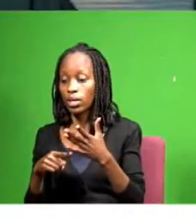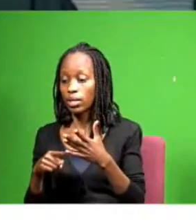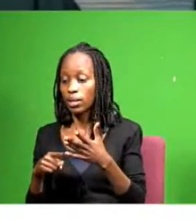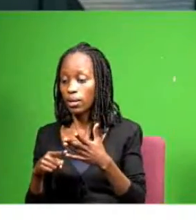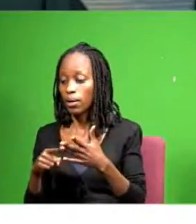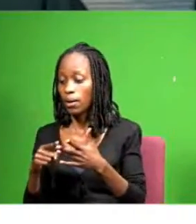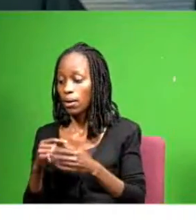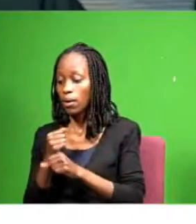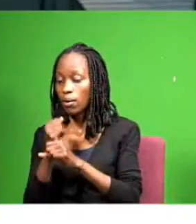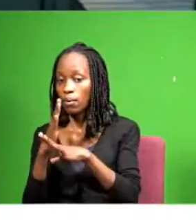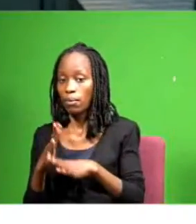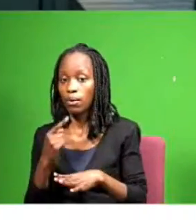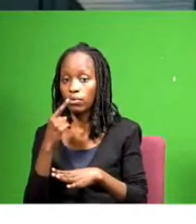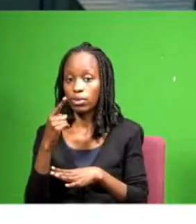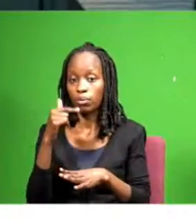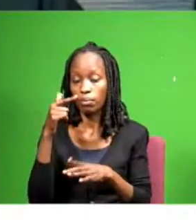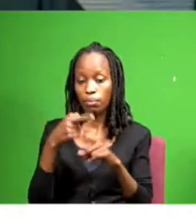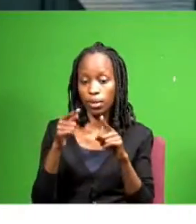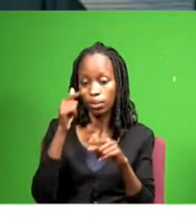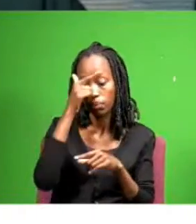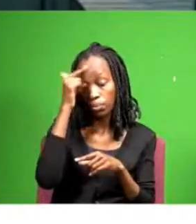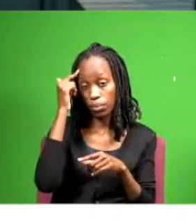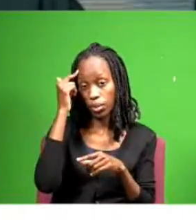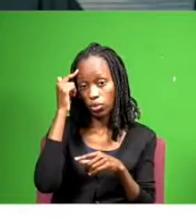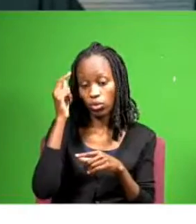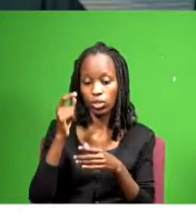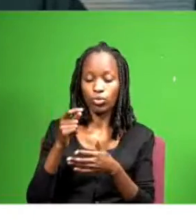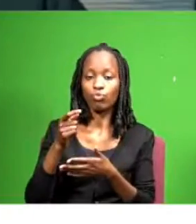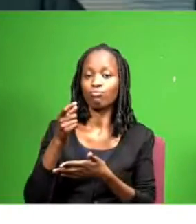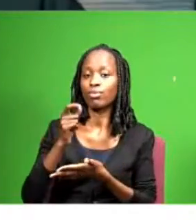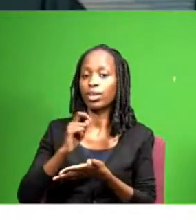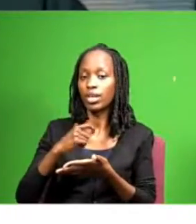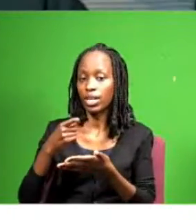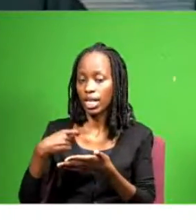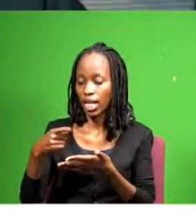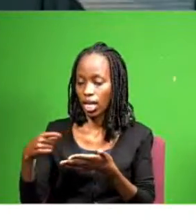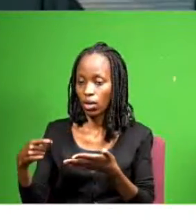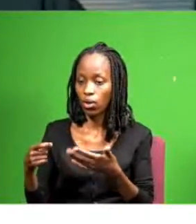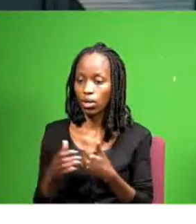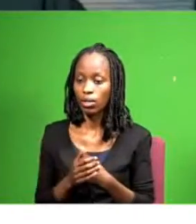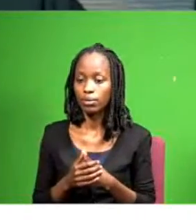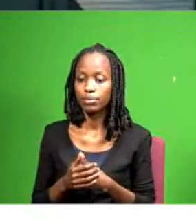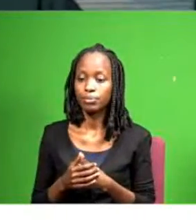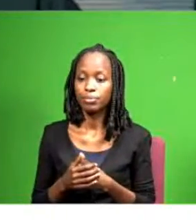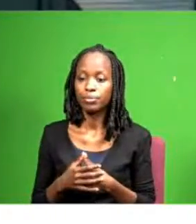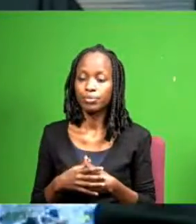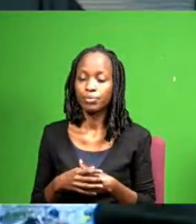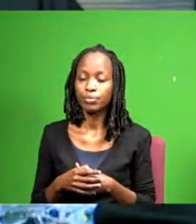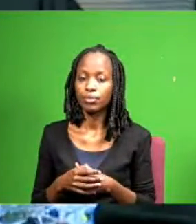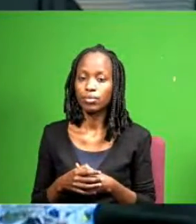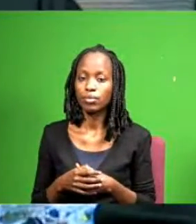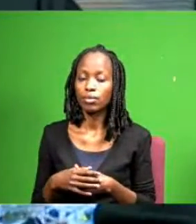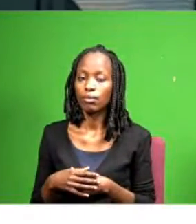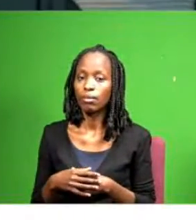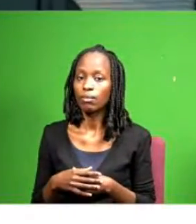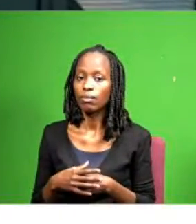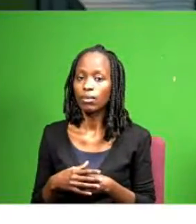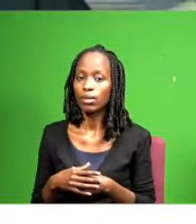for purposes of the record, I think I have something to say.